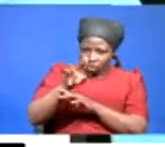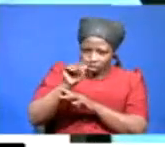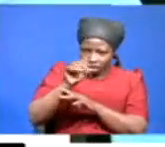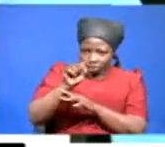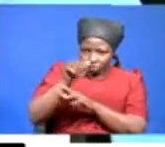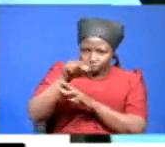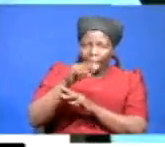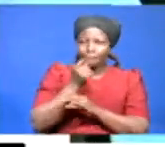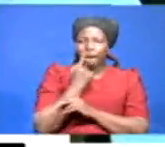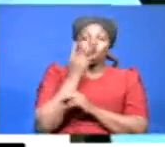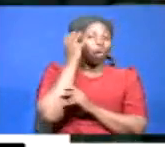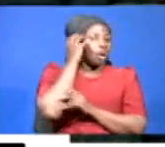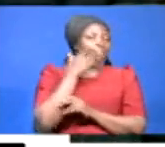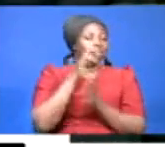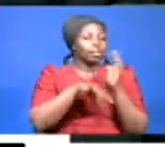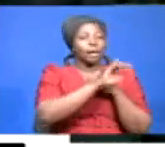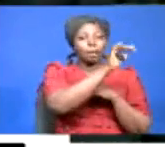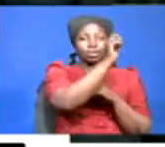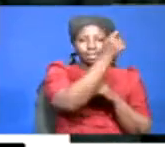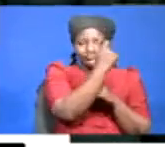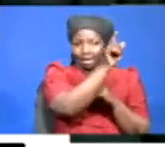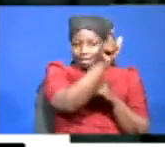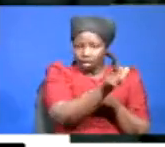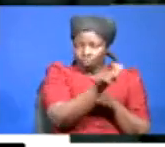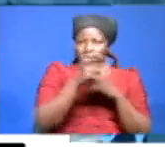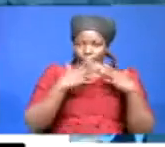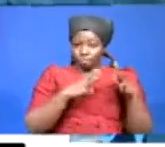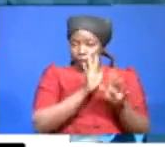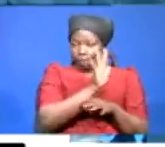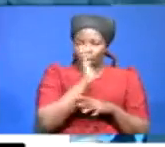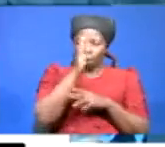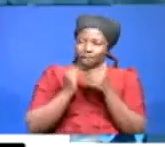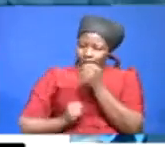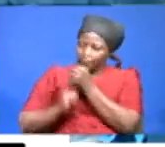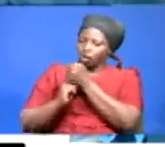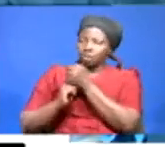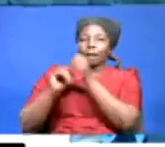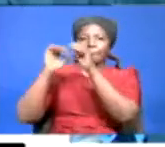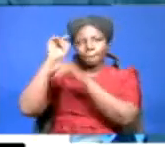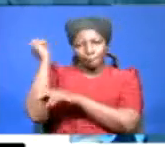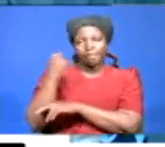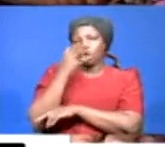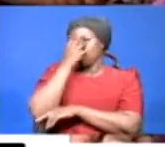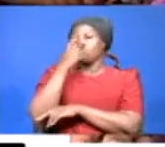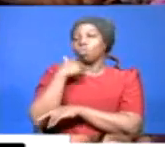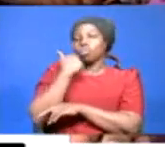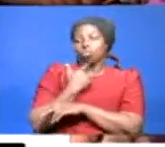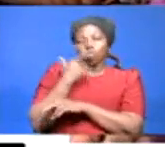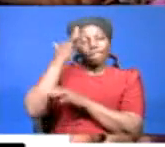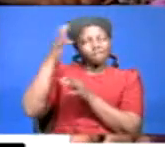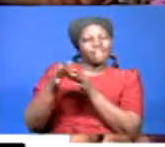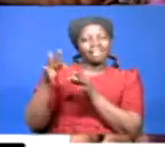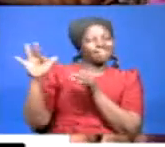the people will always remain firmly behind President Ruto, to whom they have total faith and loyalty.